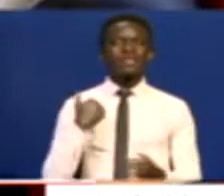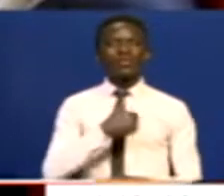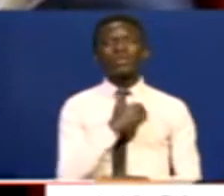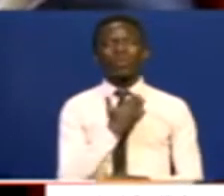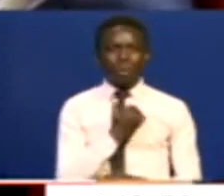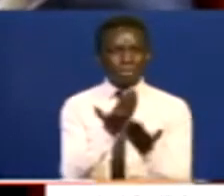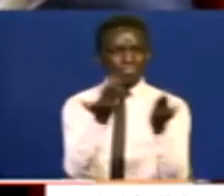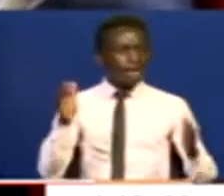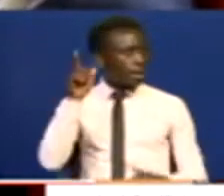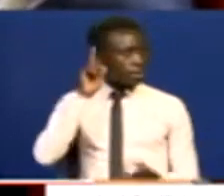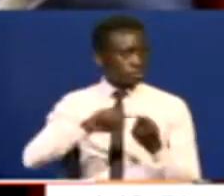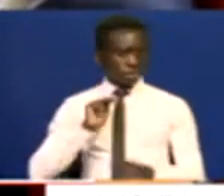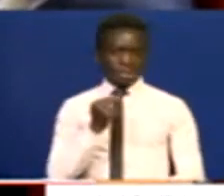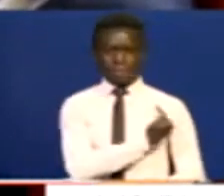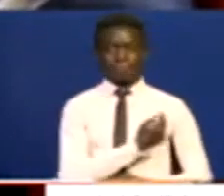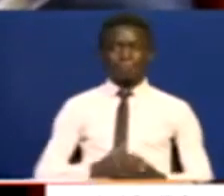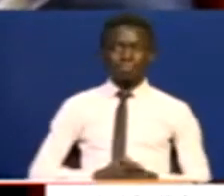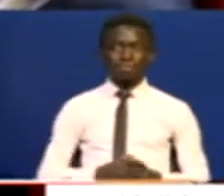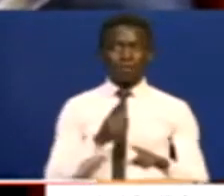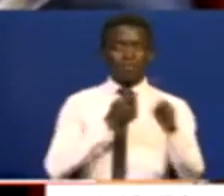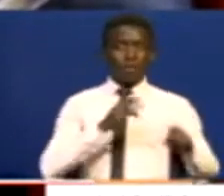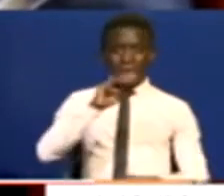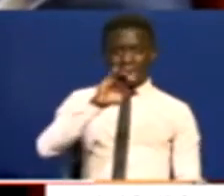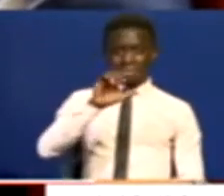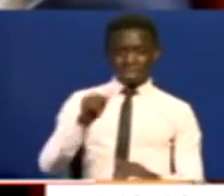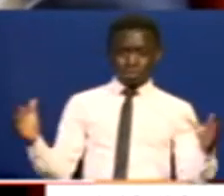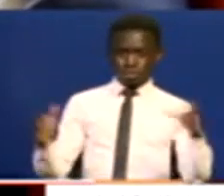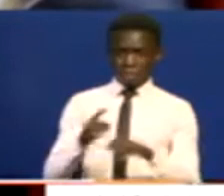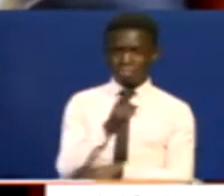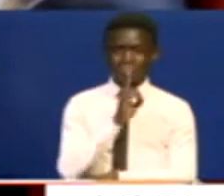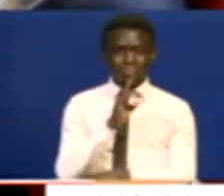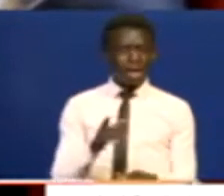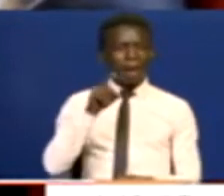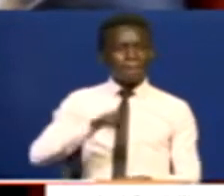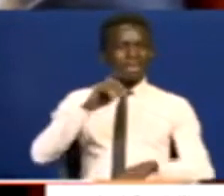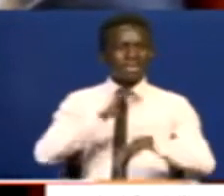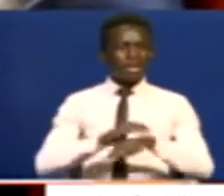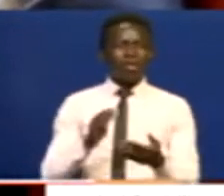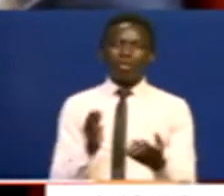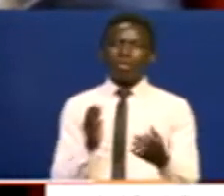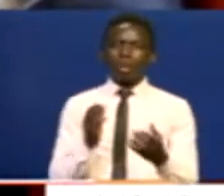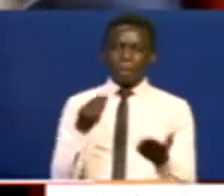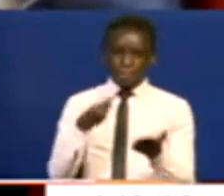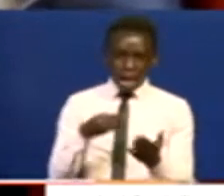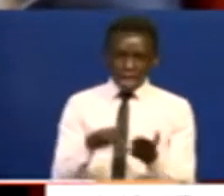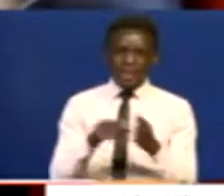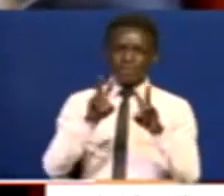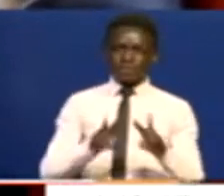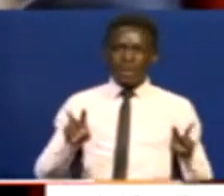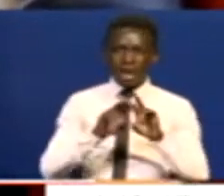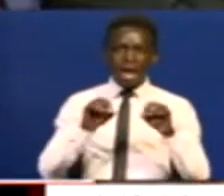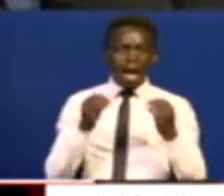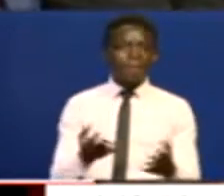to us. According to the ward representatives, they were to receive a home mortgage and car loan valued at 3 million